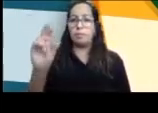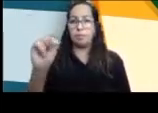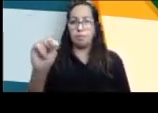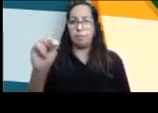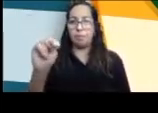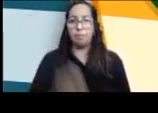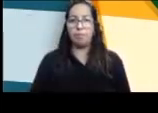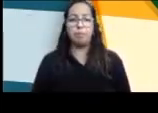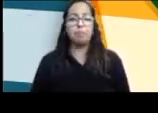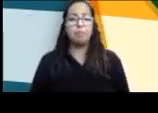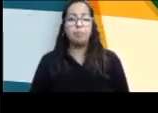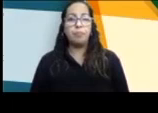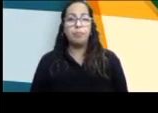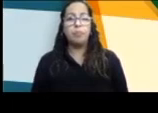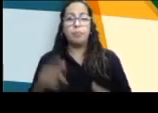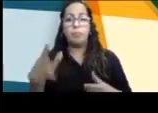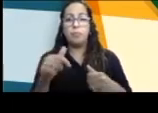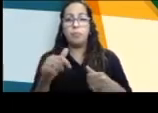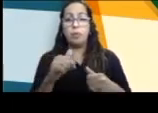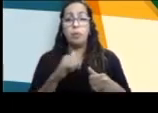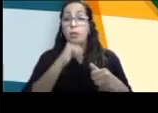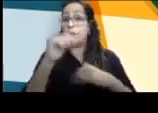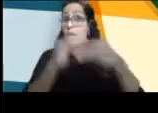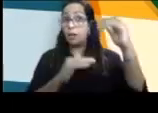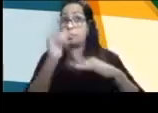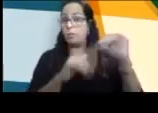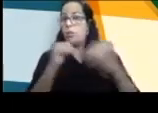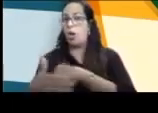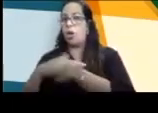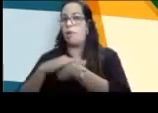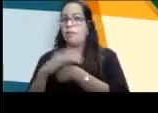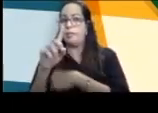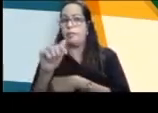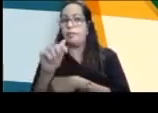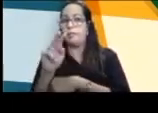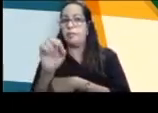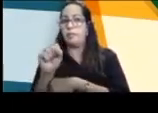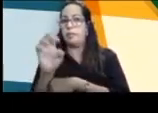we will not be covering Davis-Bacon, but this